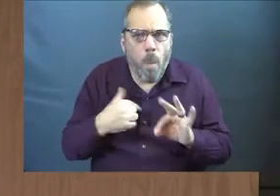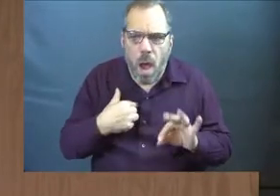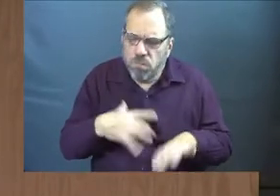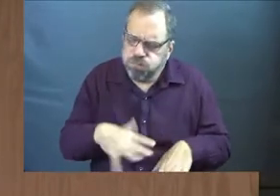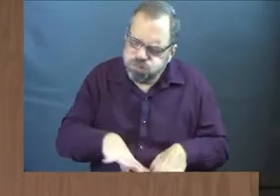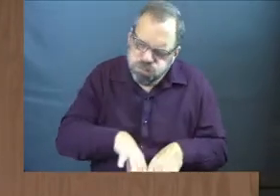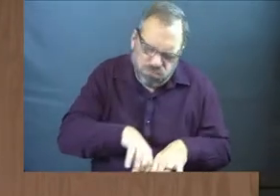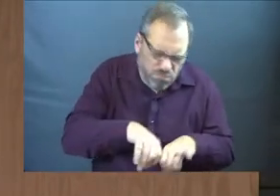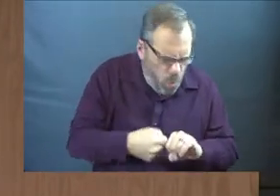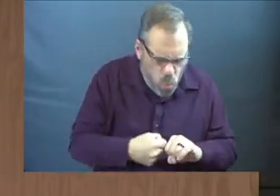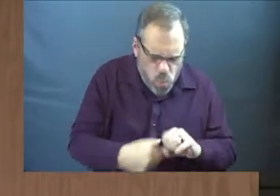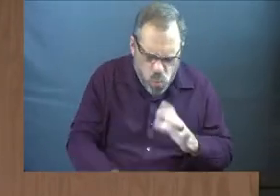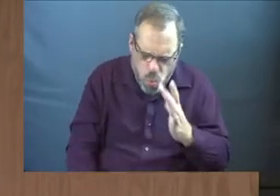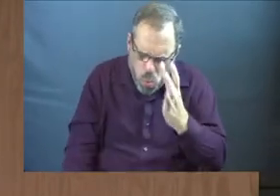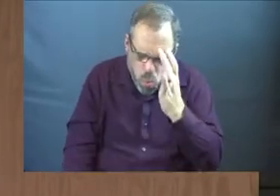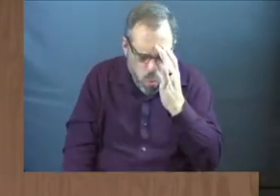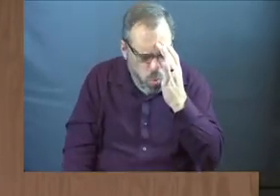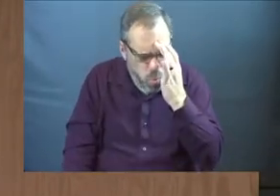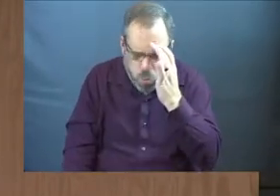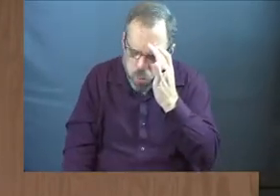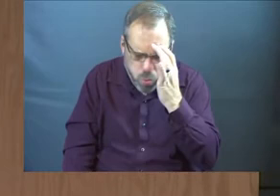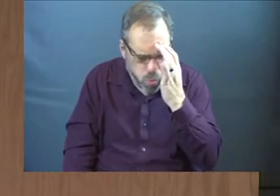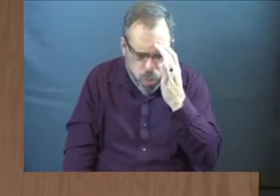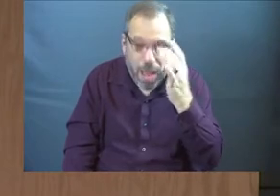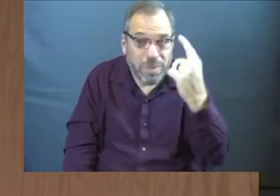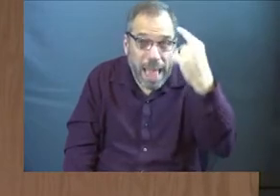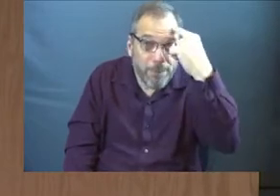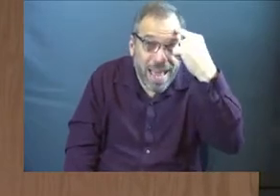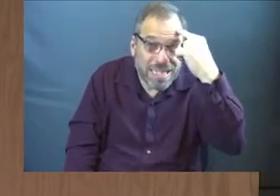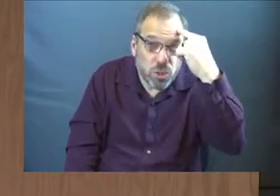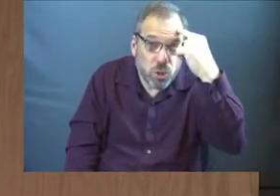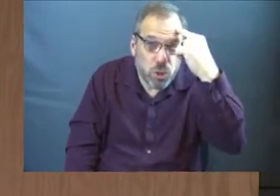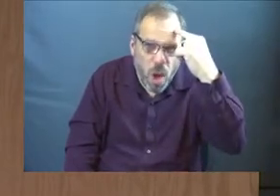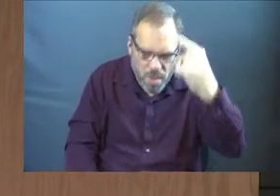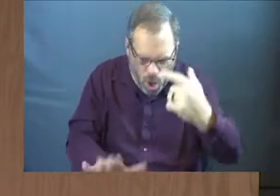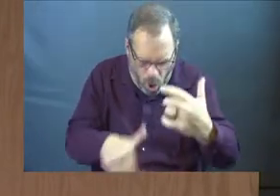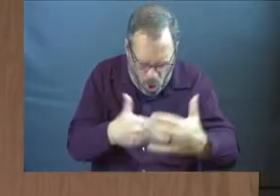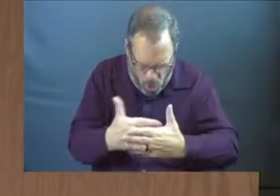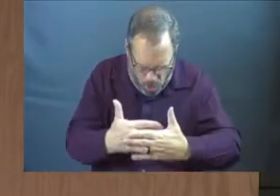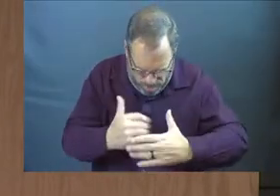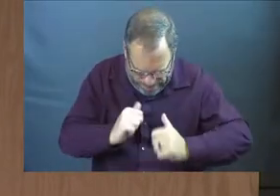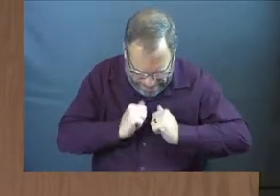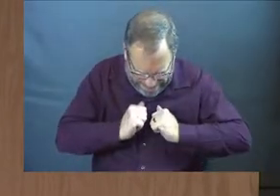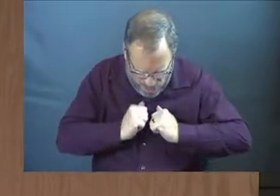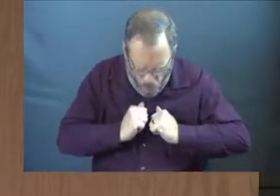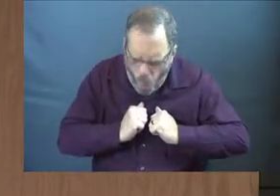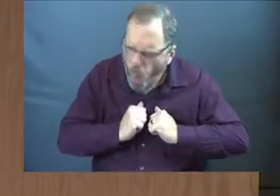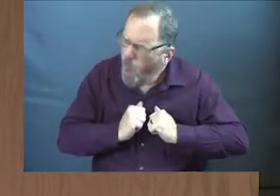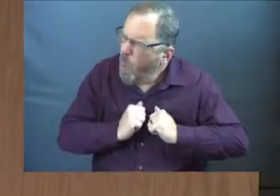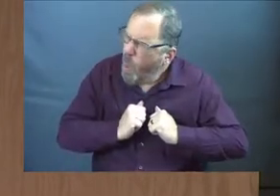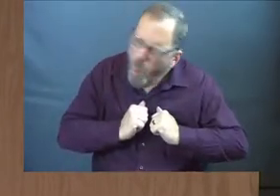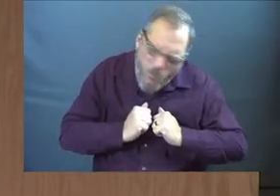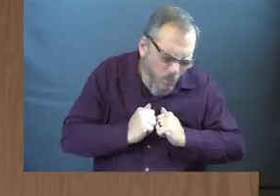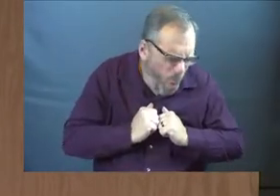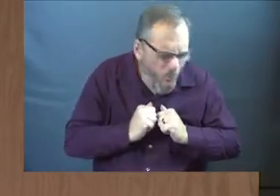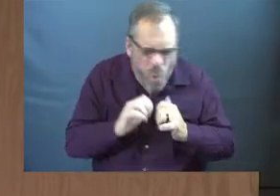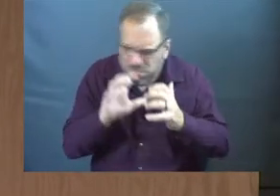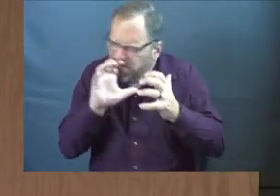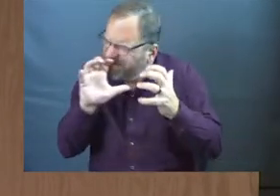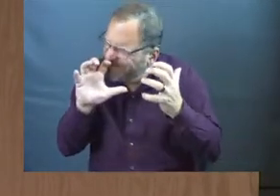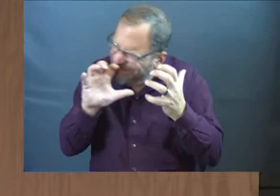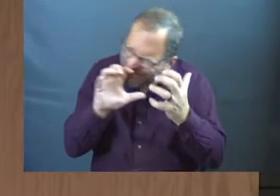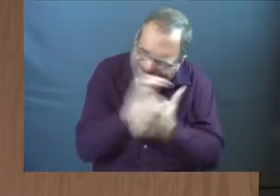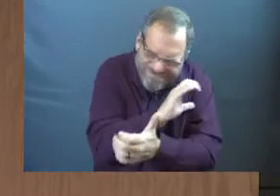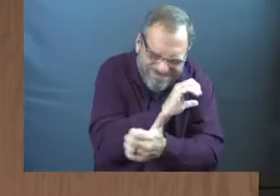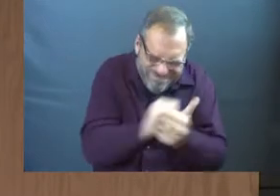crushed by it. And it wasn't just mental, it was every part of myself was absolutely shattered